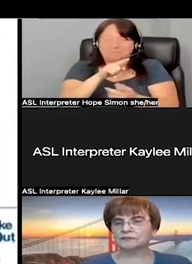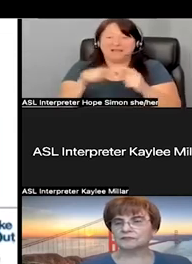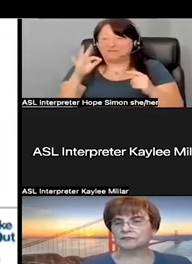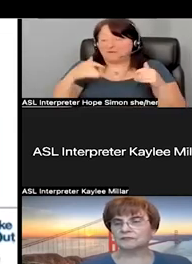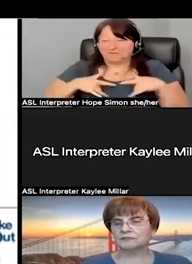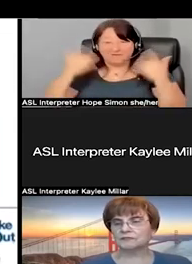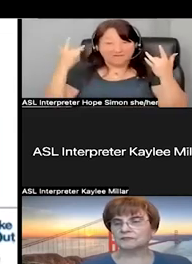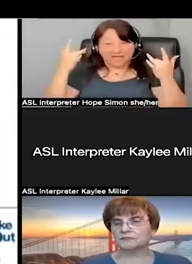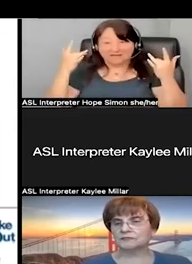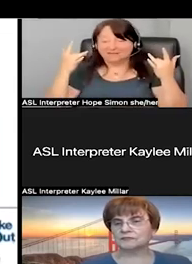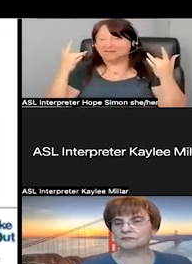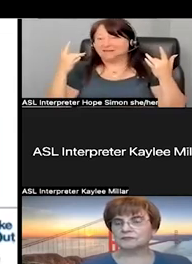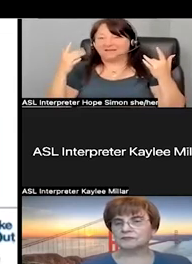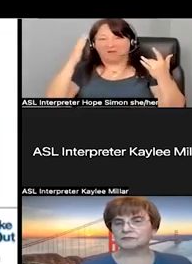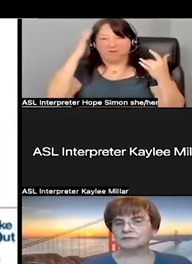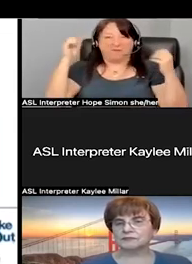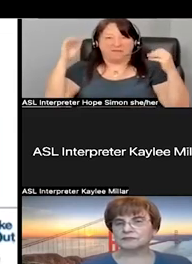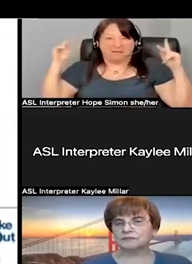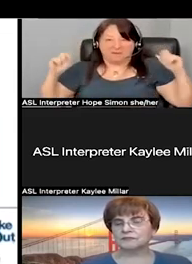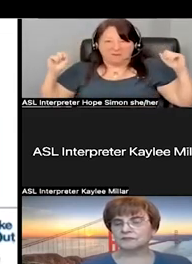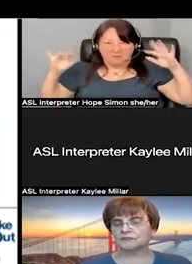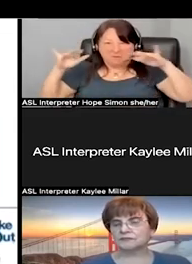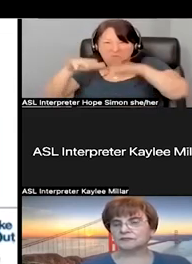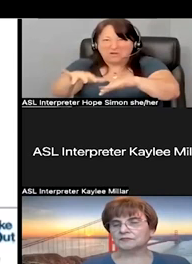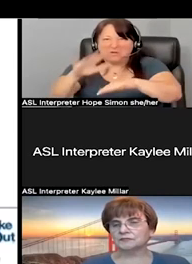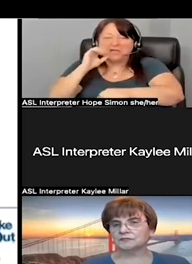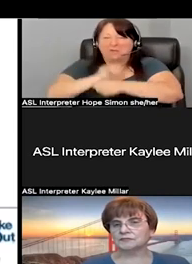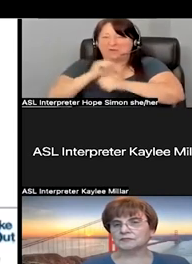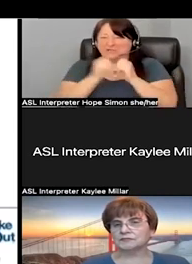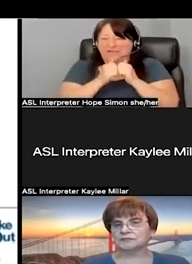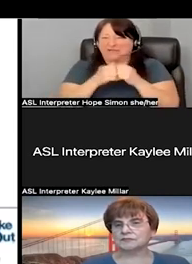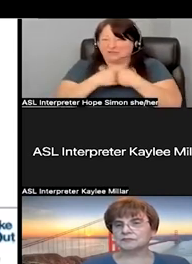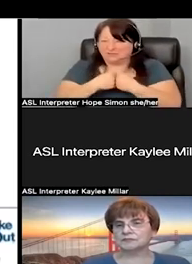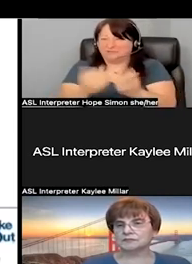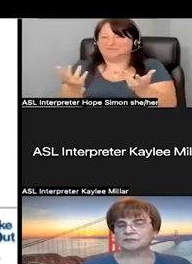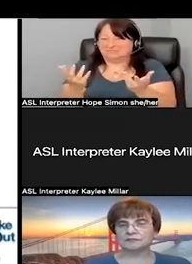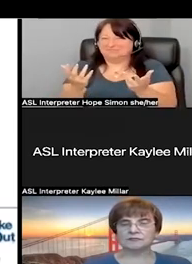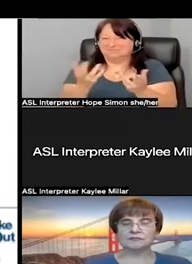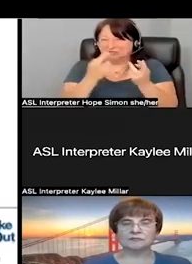up where you're going to have a lot of people and we can work together to get you resources.